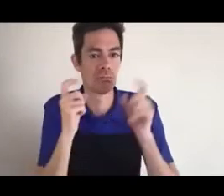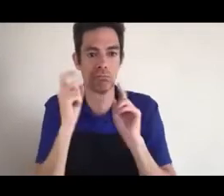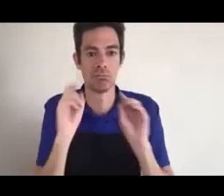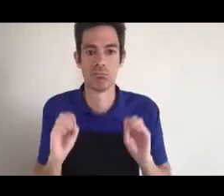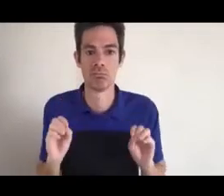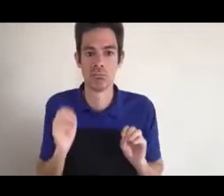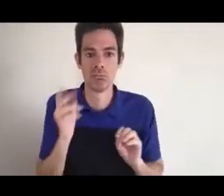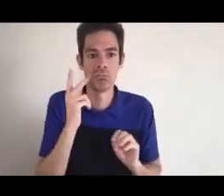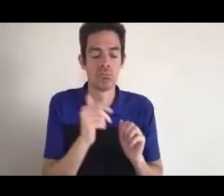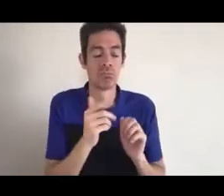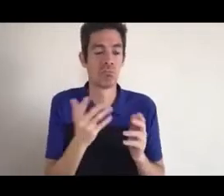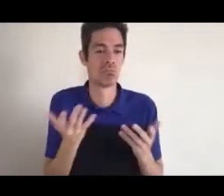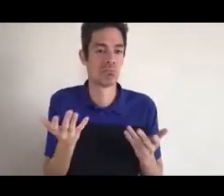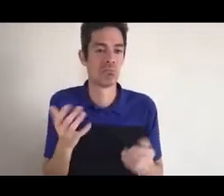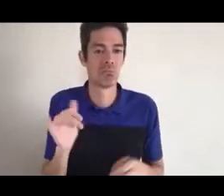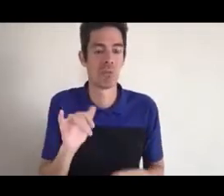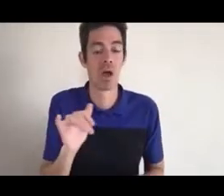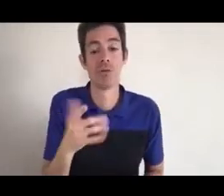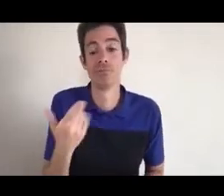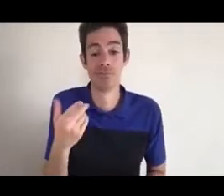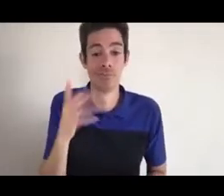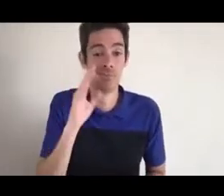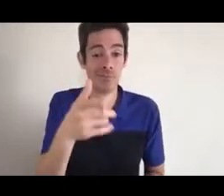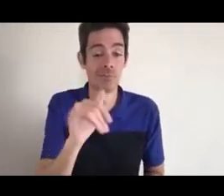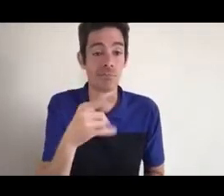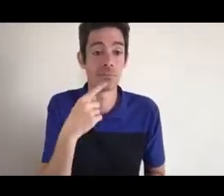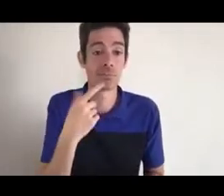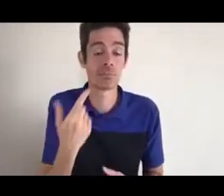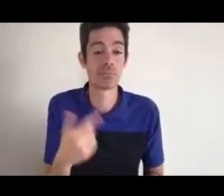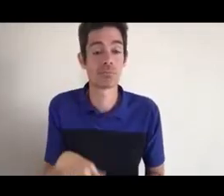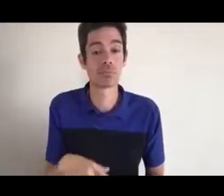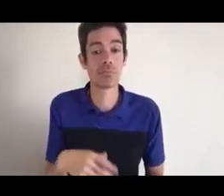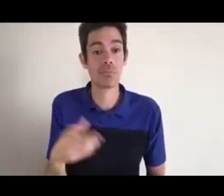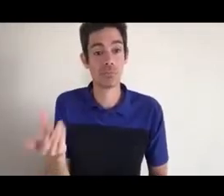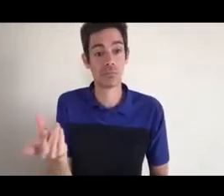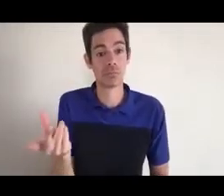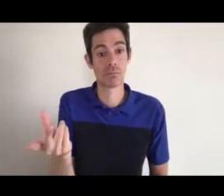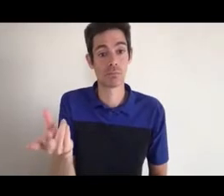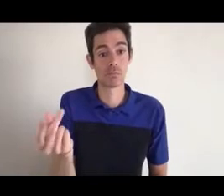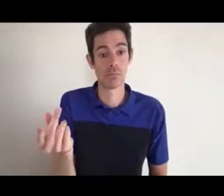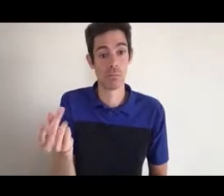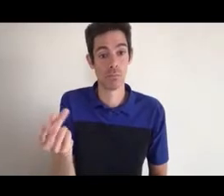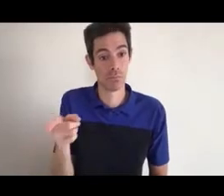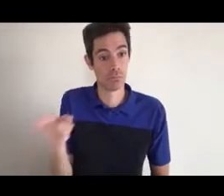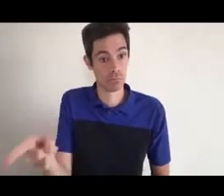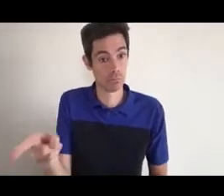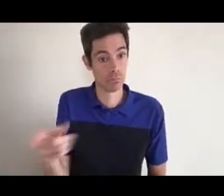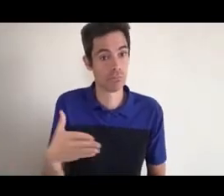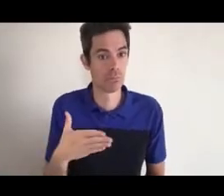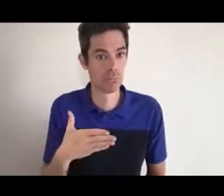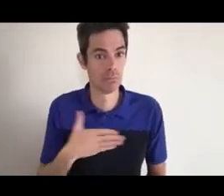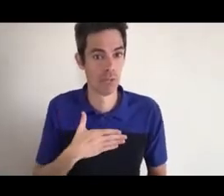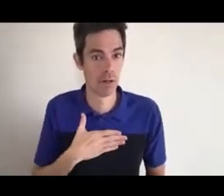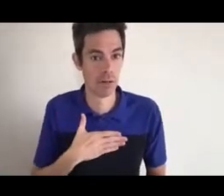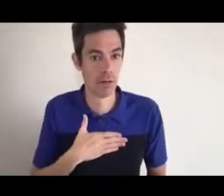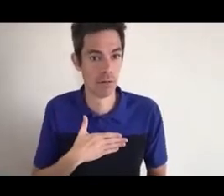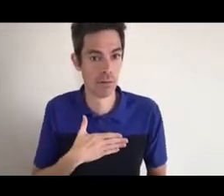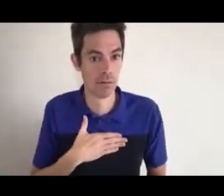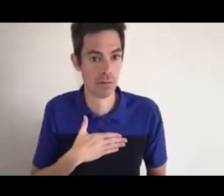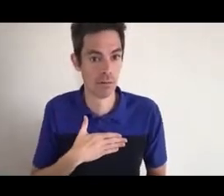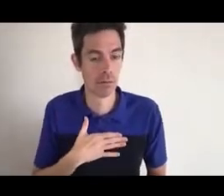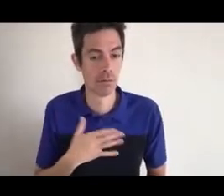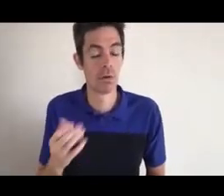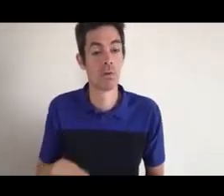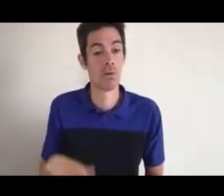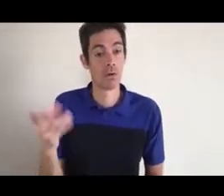they had. And so there was no facial expression to go with it. So for example, if I said dog,